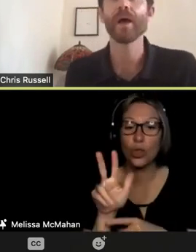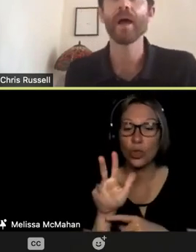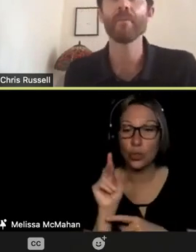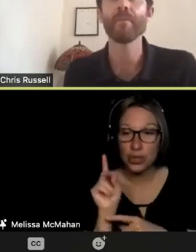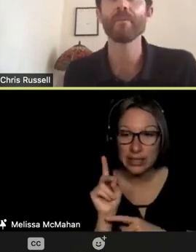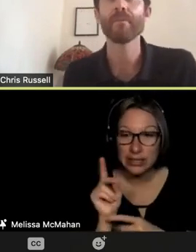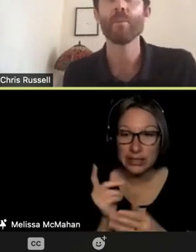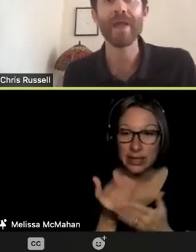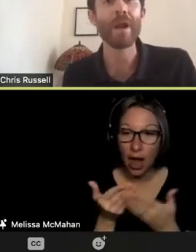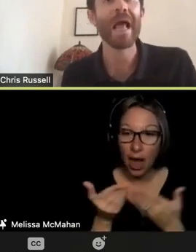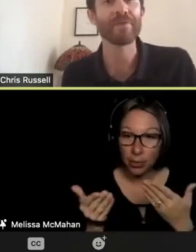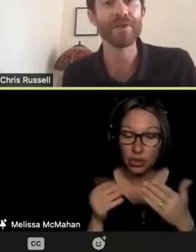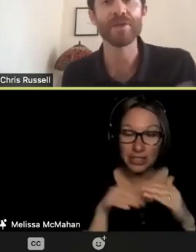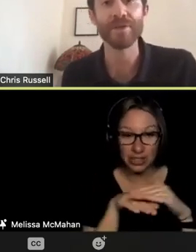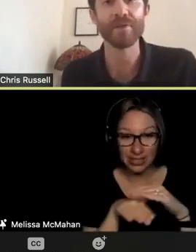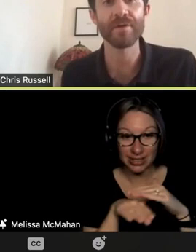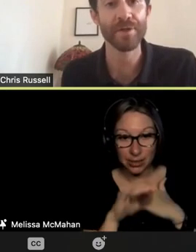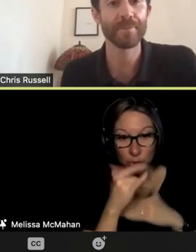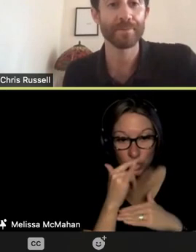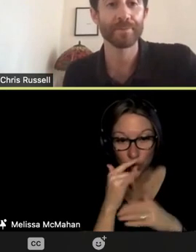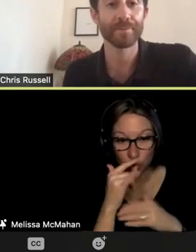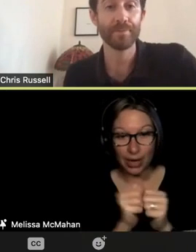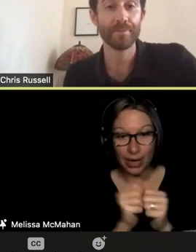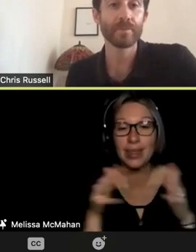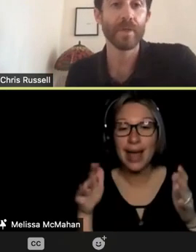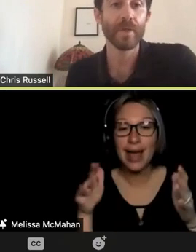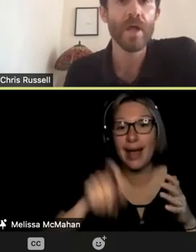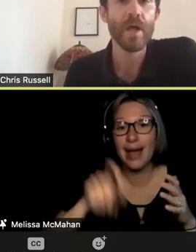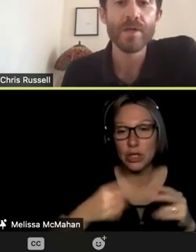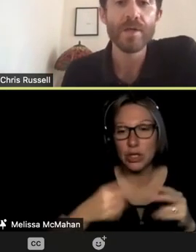child without having to use their vision.